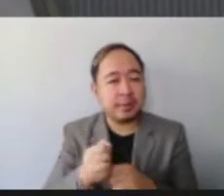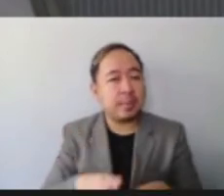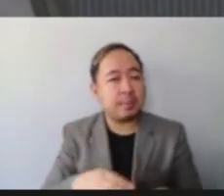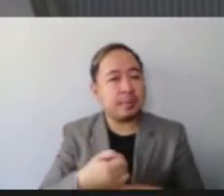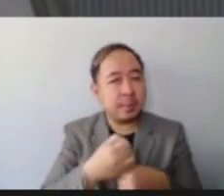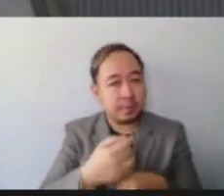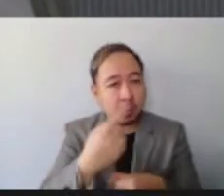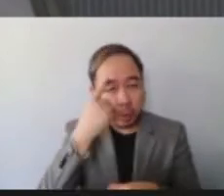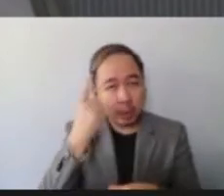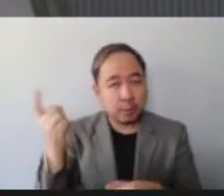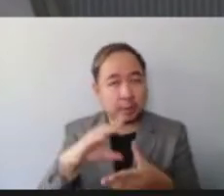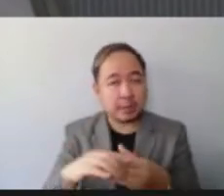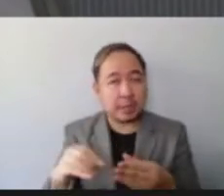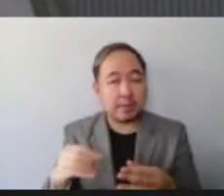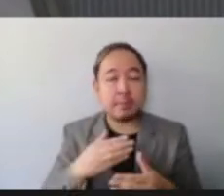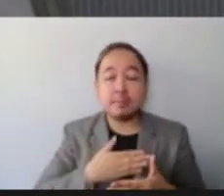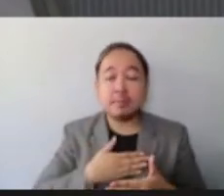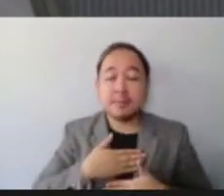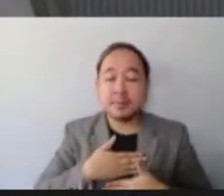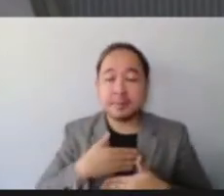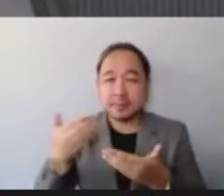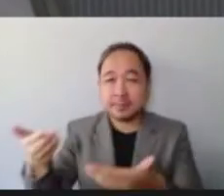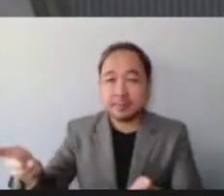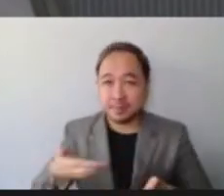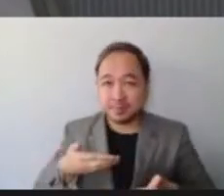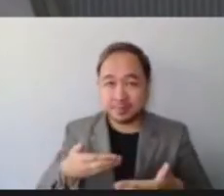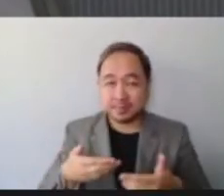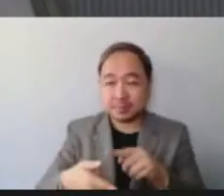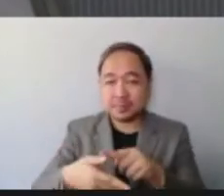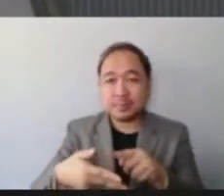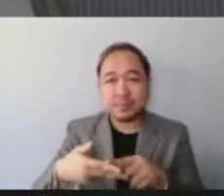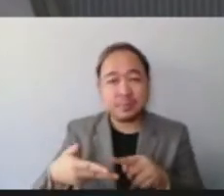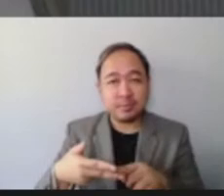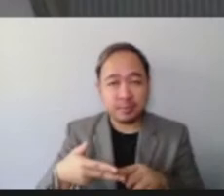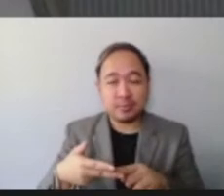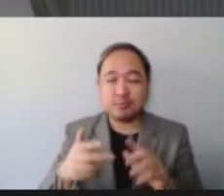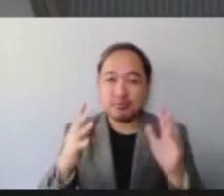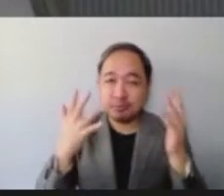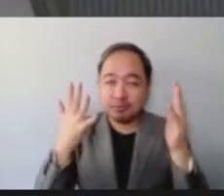the office of the bureau on their election